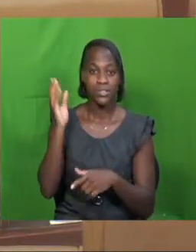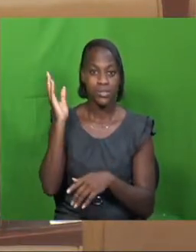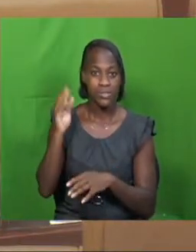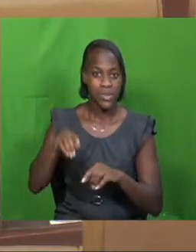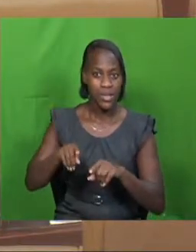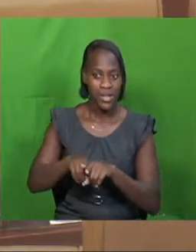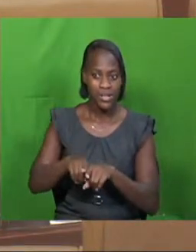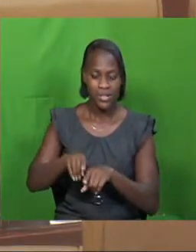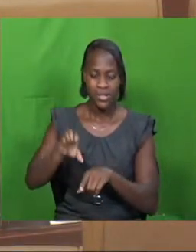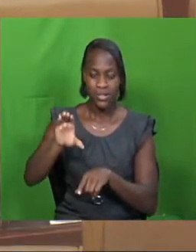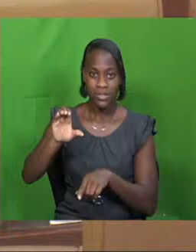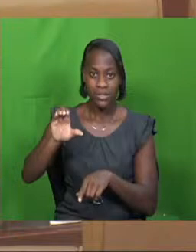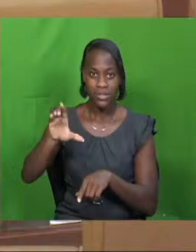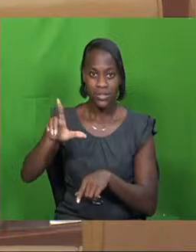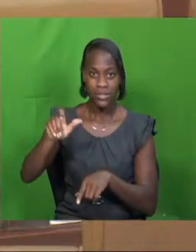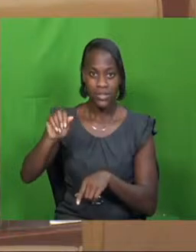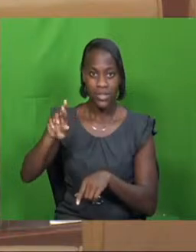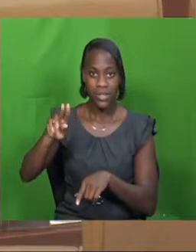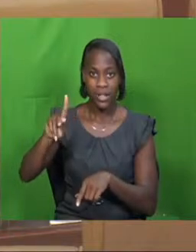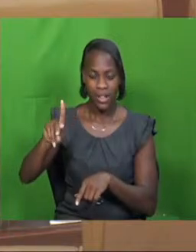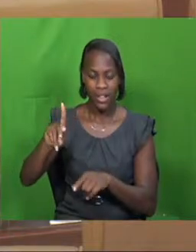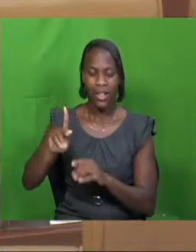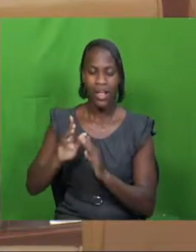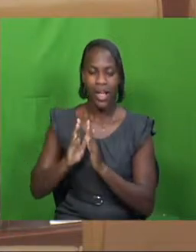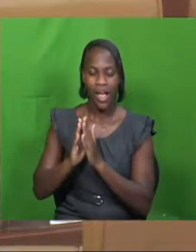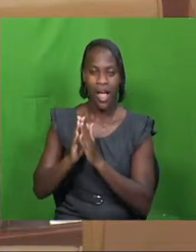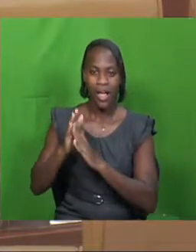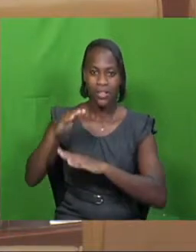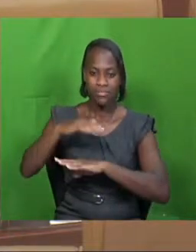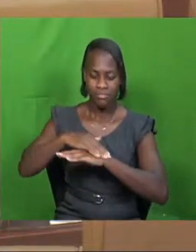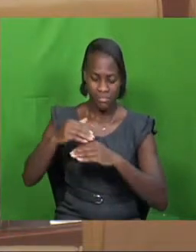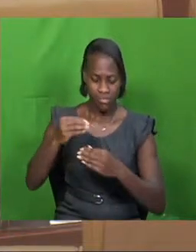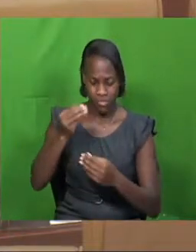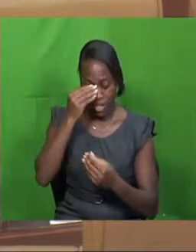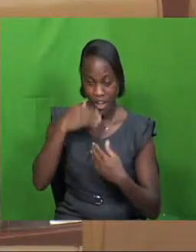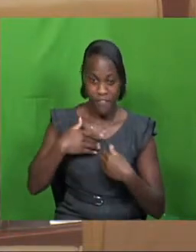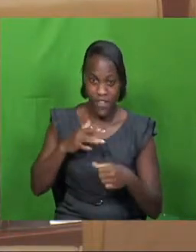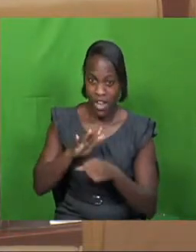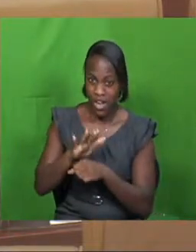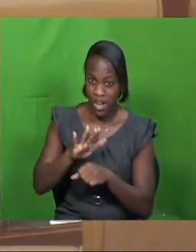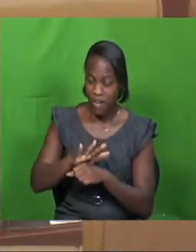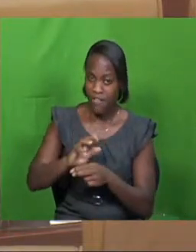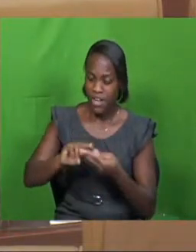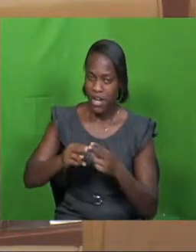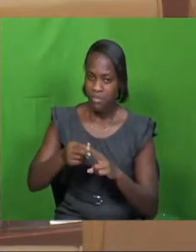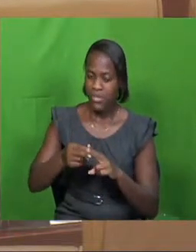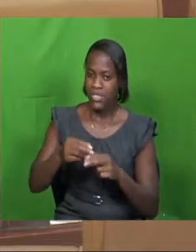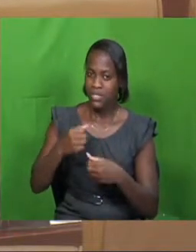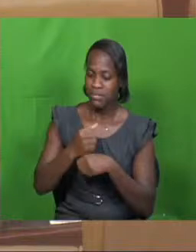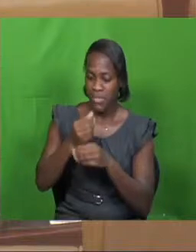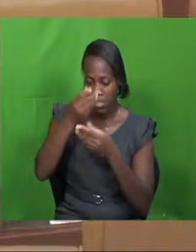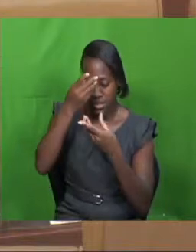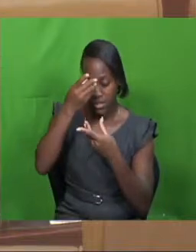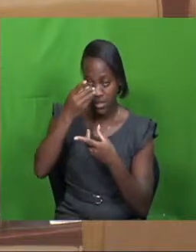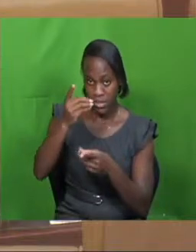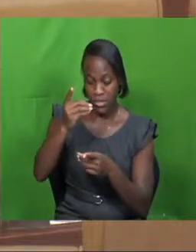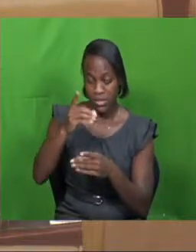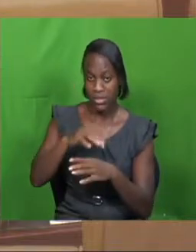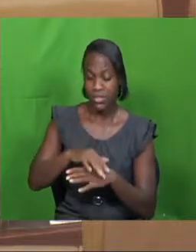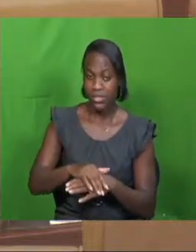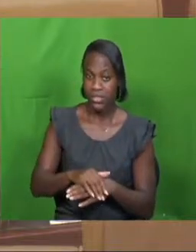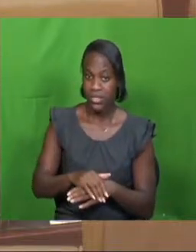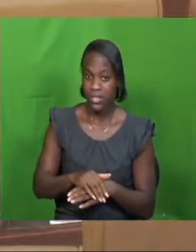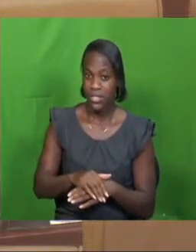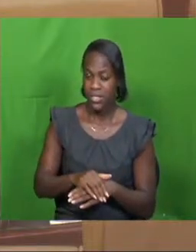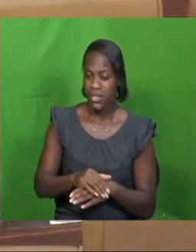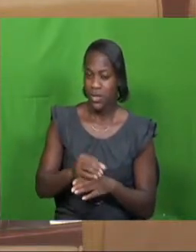confirm for me whether I have sufficient numbers to take a decision. So confirm and then numbers